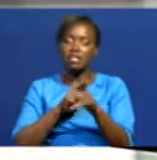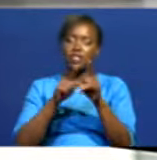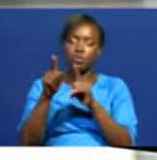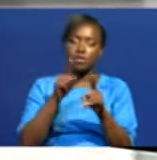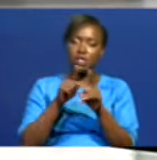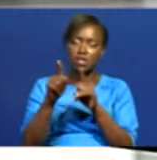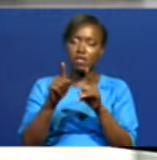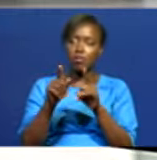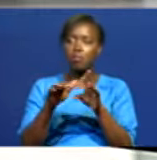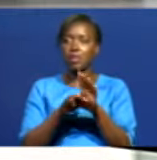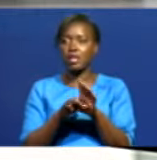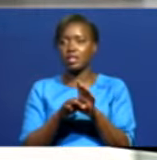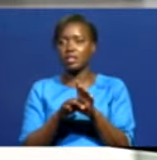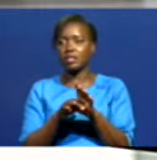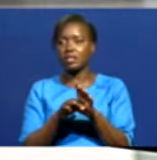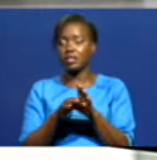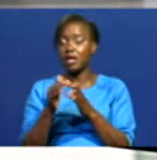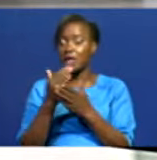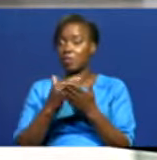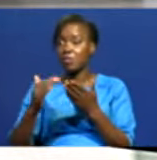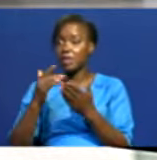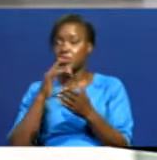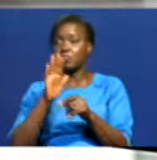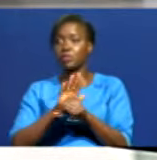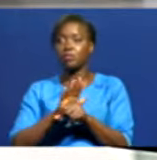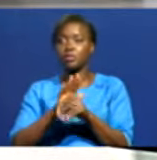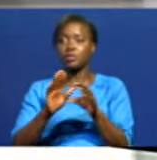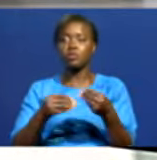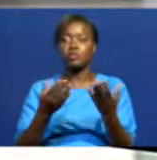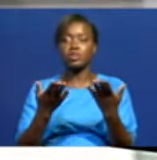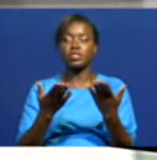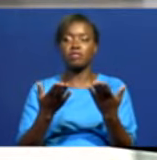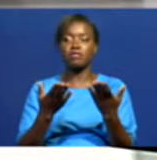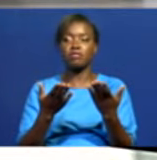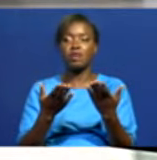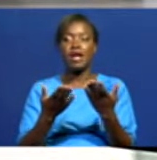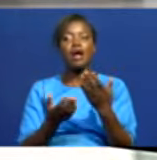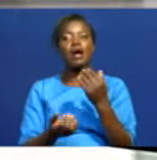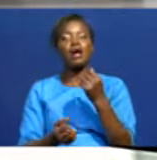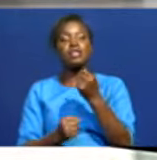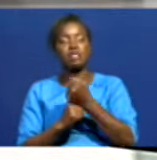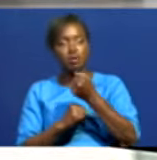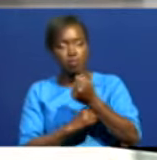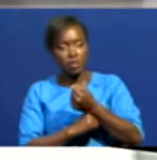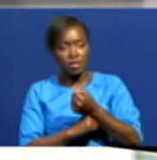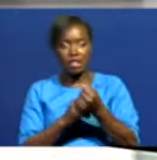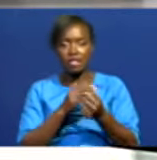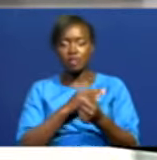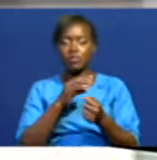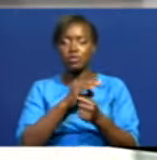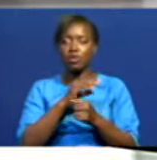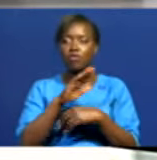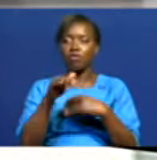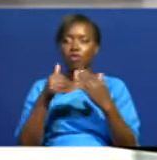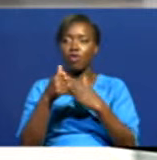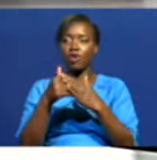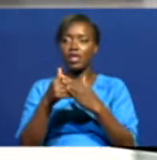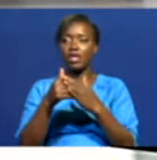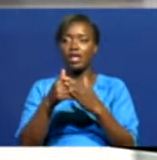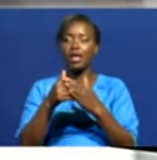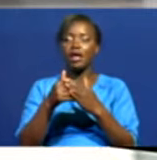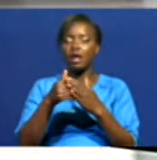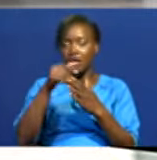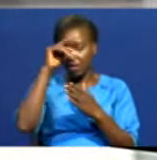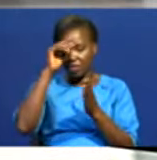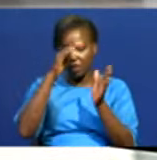counterpart, on his part, promised to offer counsel to Mudavadi in the spirit of whole government approach to deliver